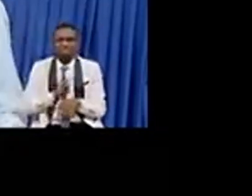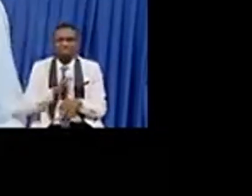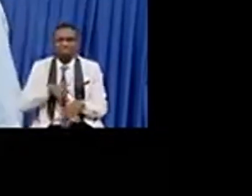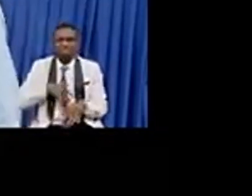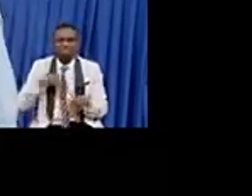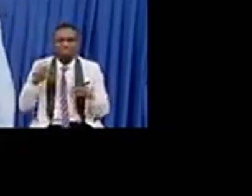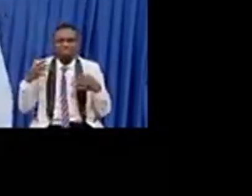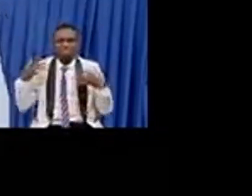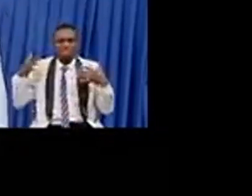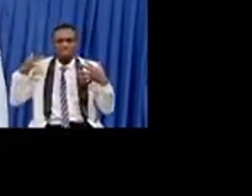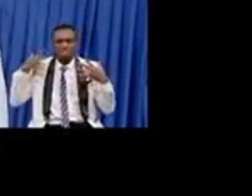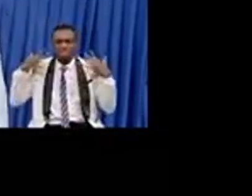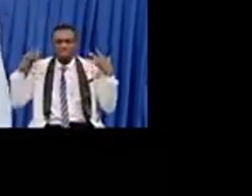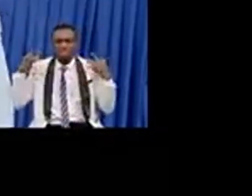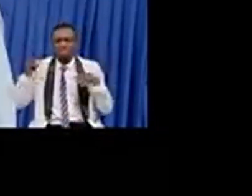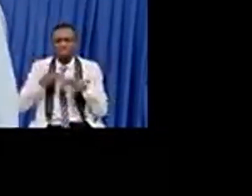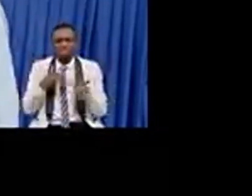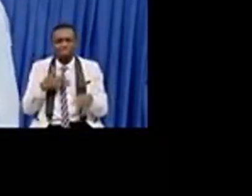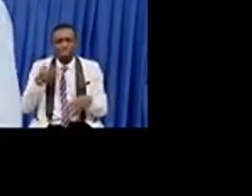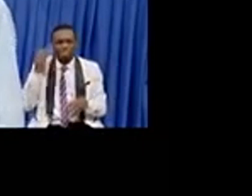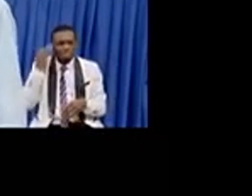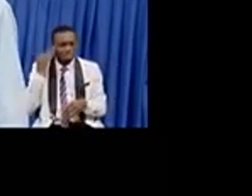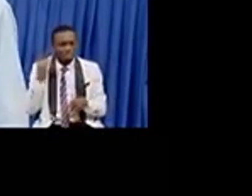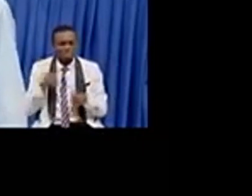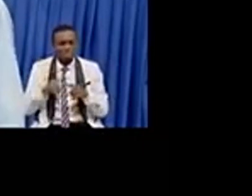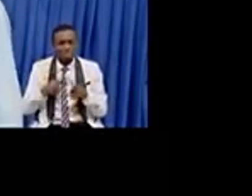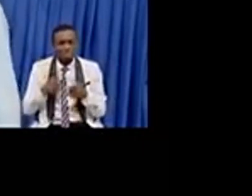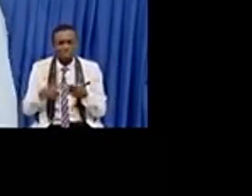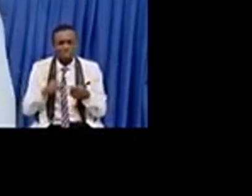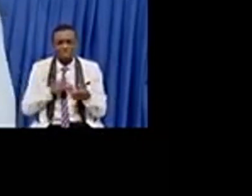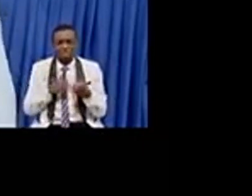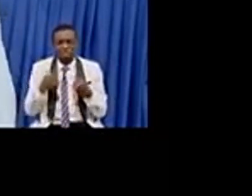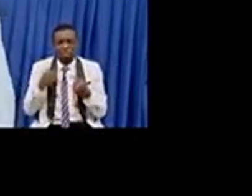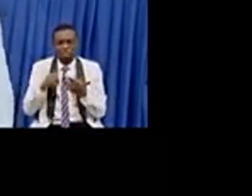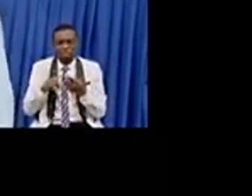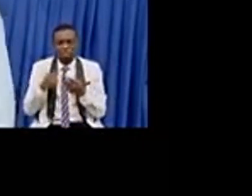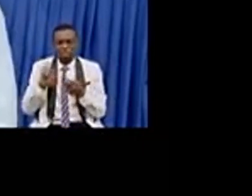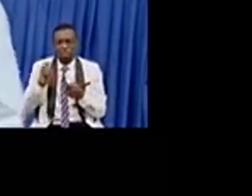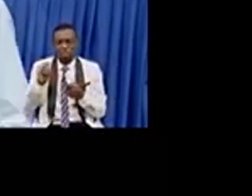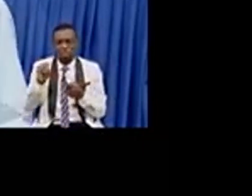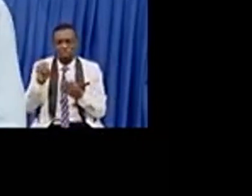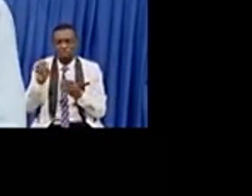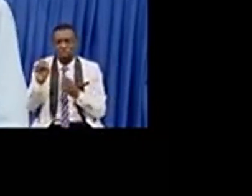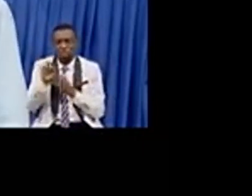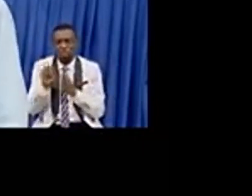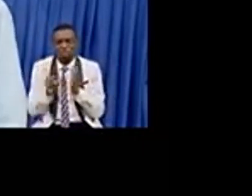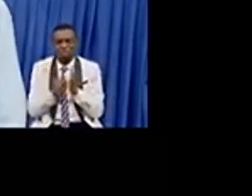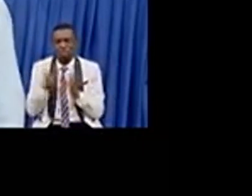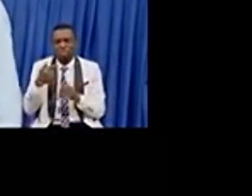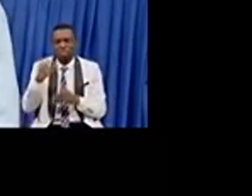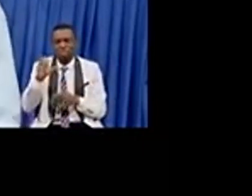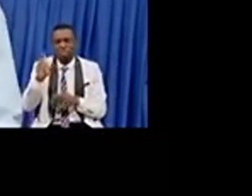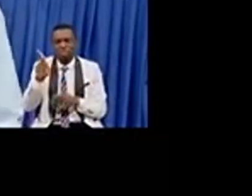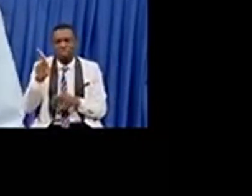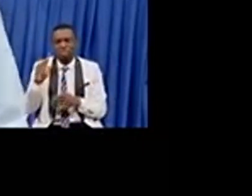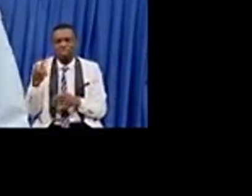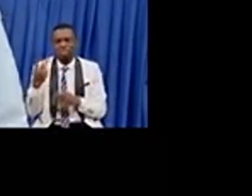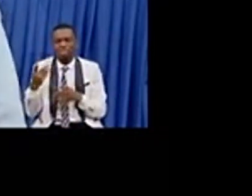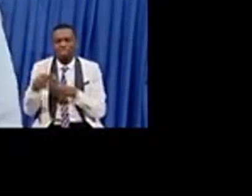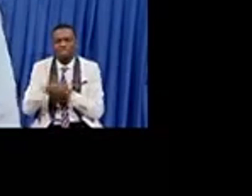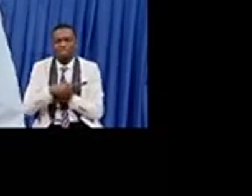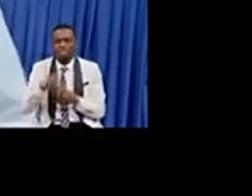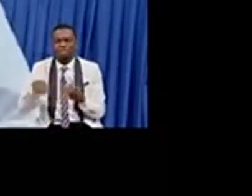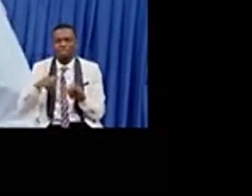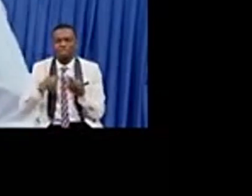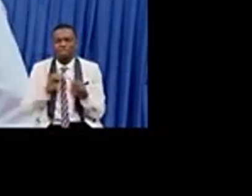GCK edition in those states, then I say I must come to this GCK. When I come this second day of the GCK, when our daddy was praying